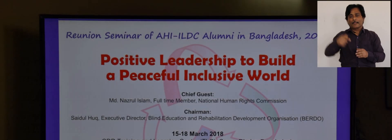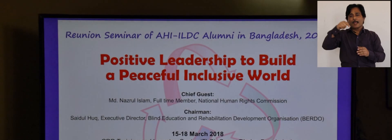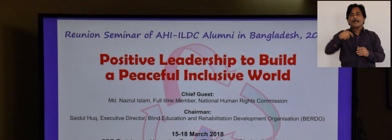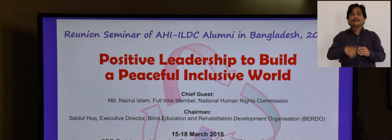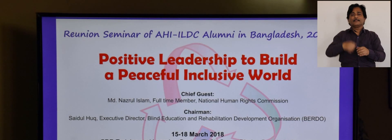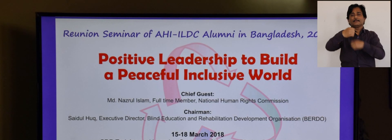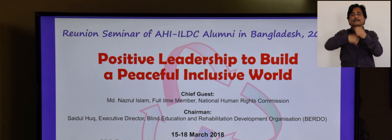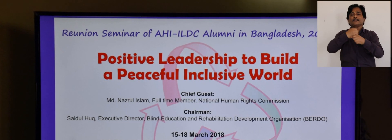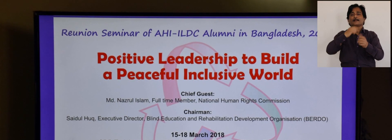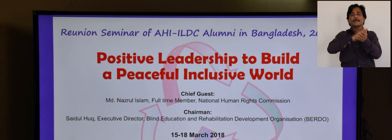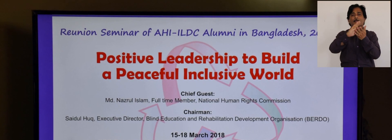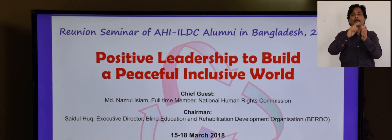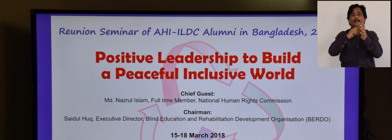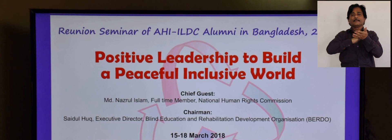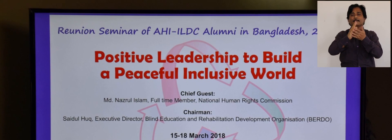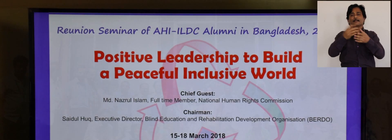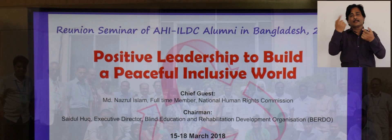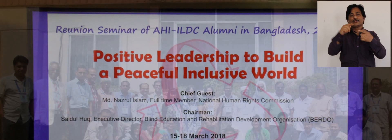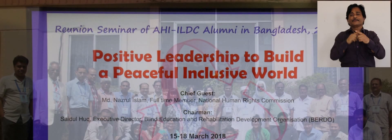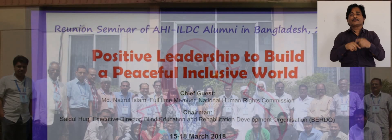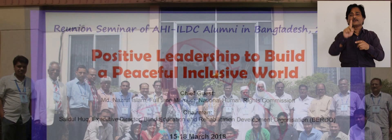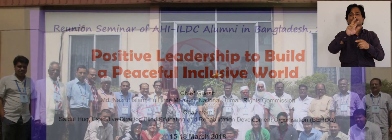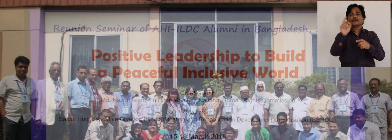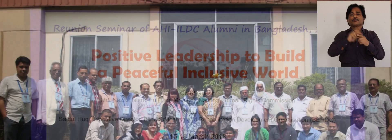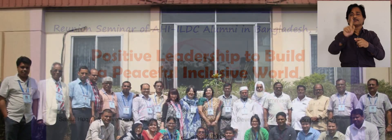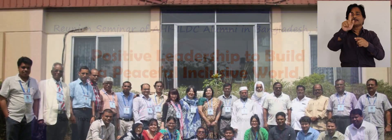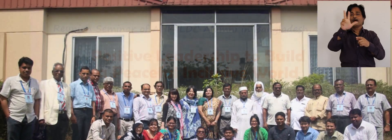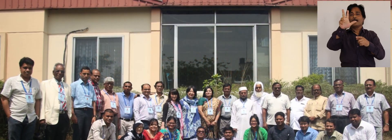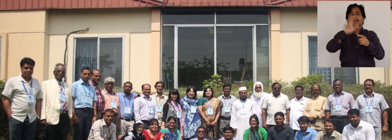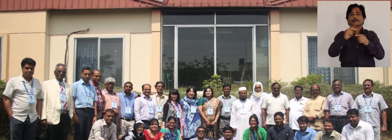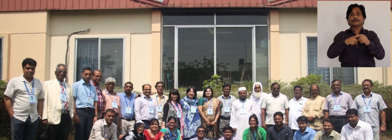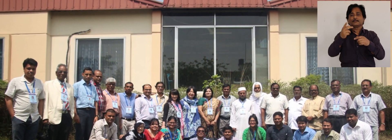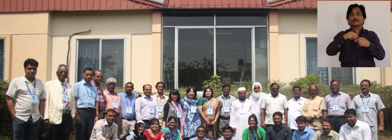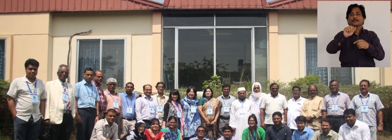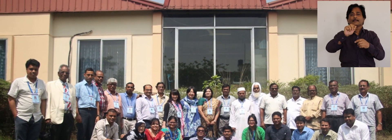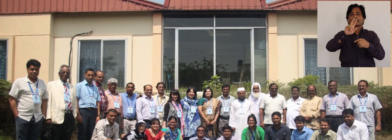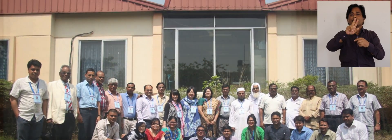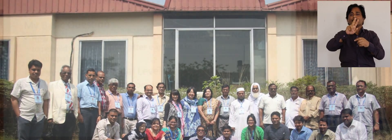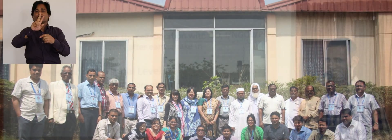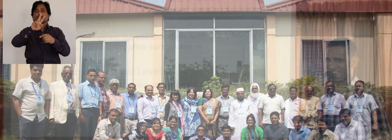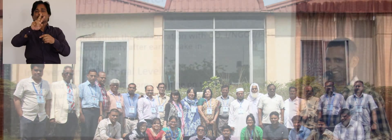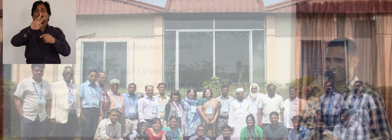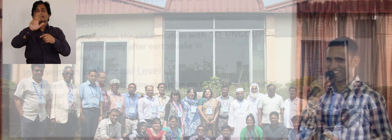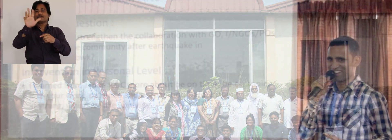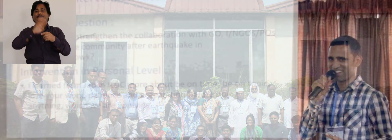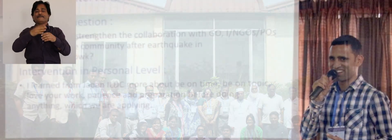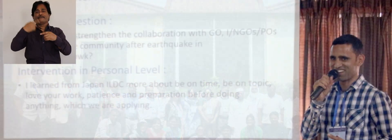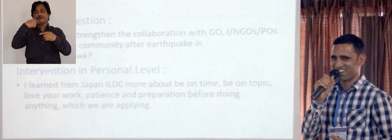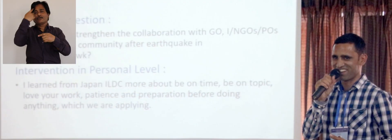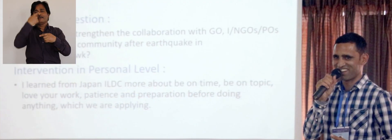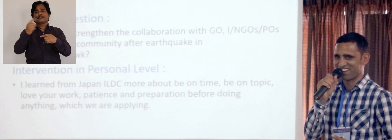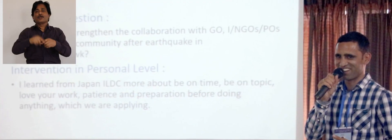In this year's AHI Alumni Reunion Seminar 2018, 34 alumni participated in the seminar. There was